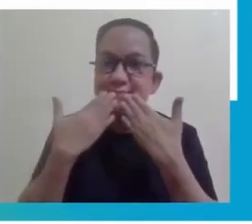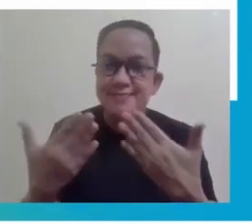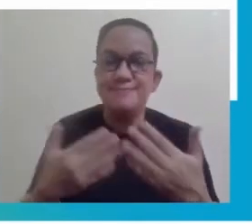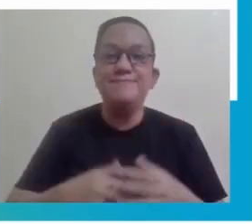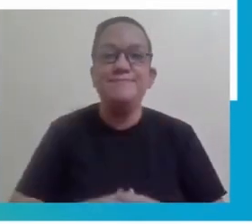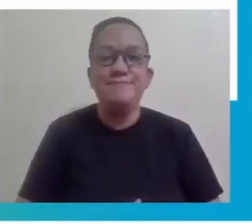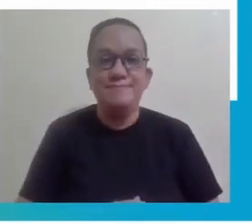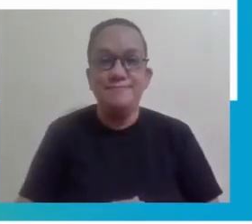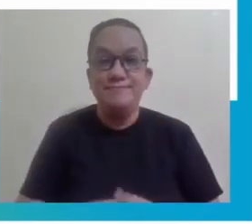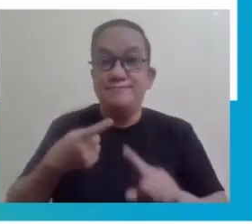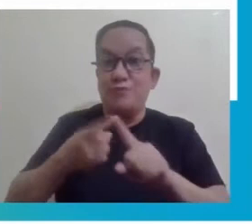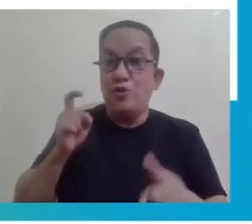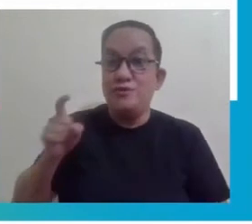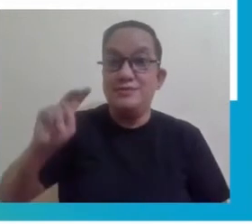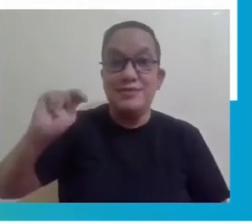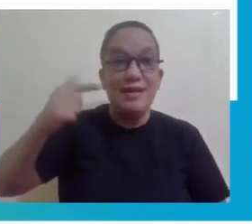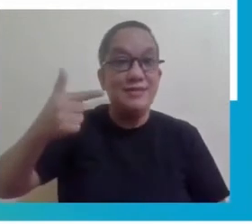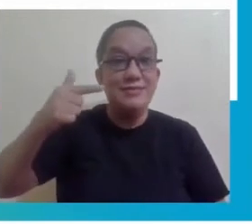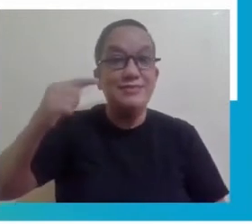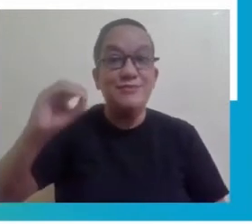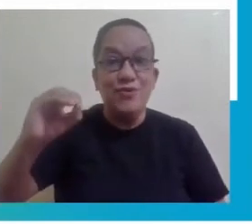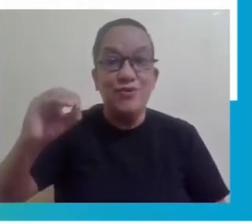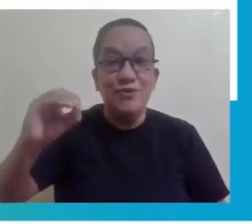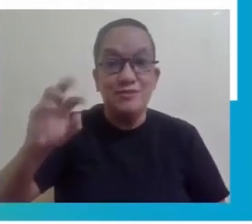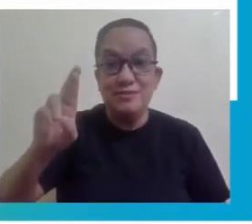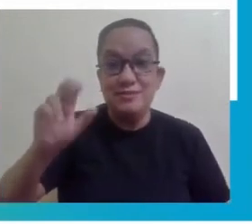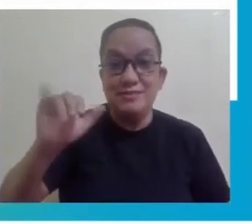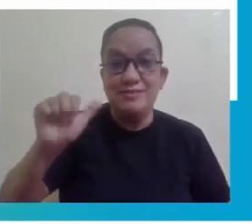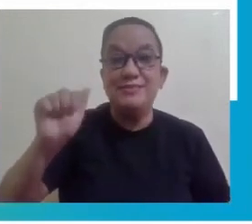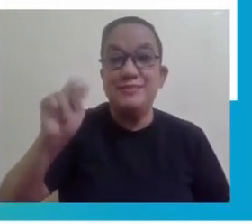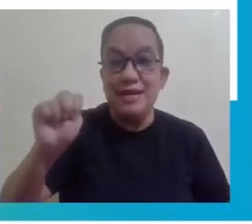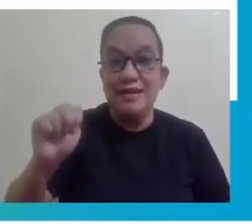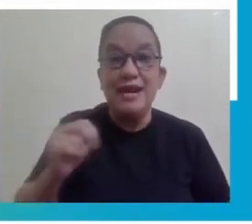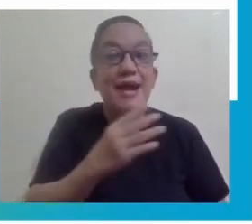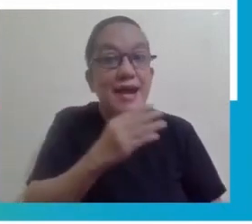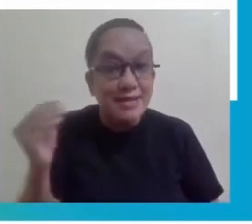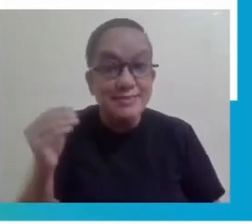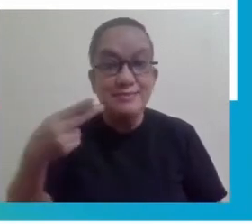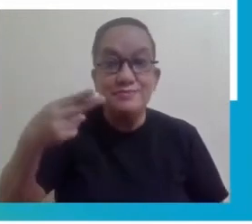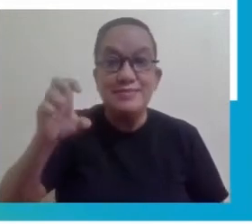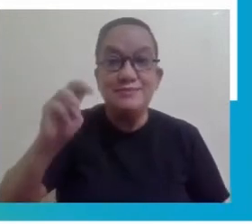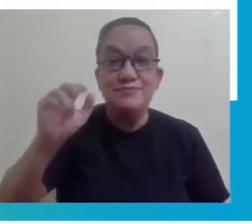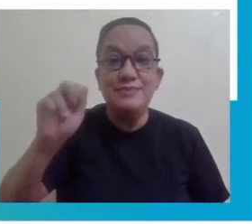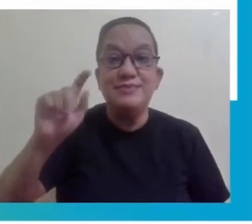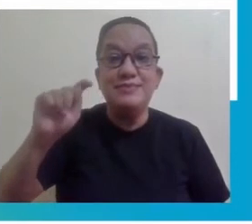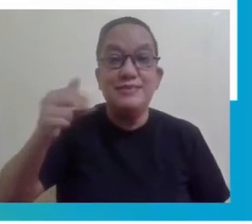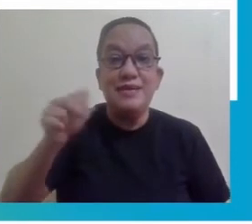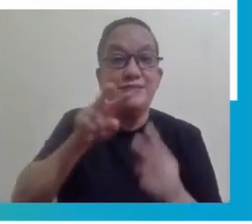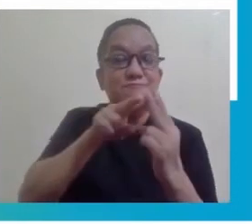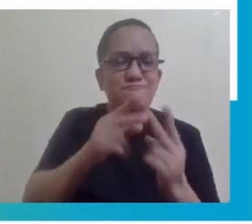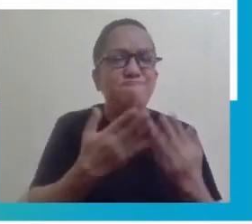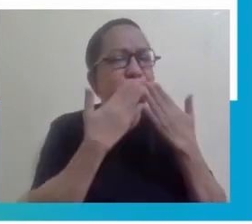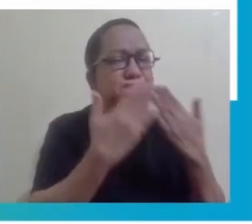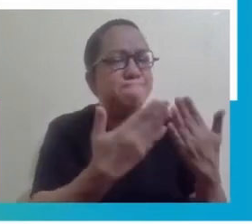and Hemantha, and for President Masser in your responses there. I would point out, during